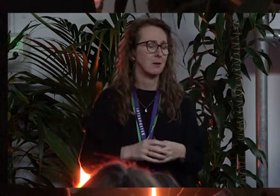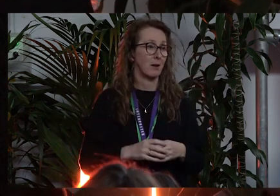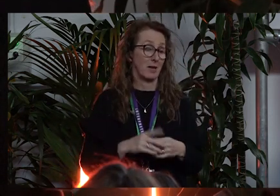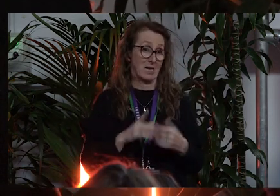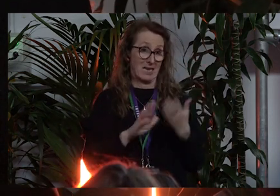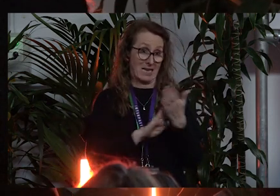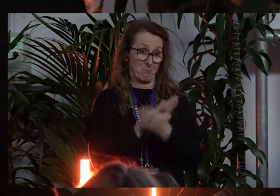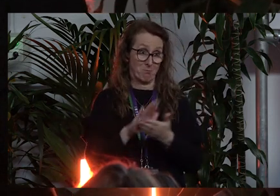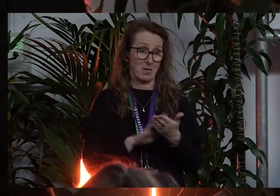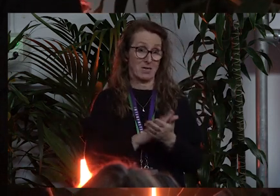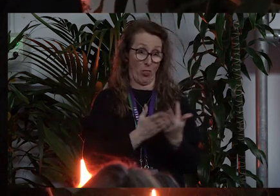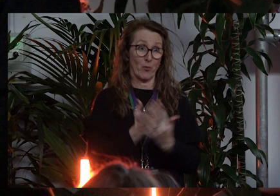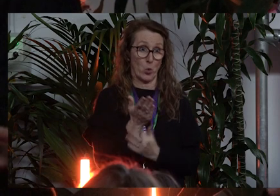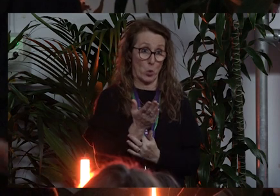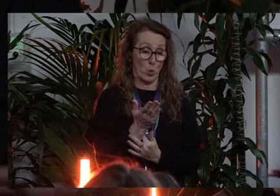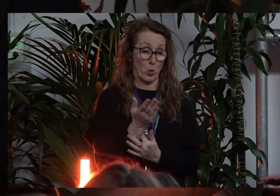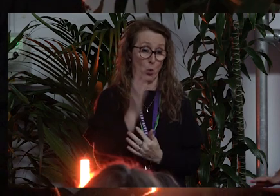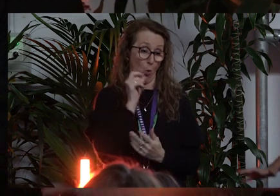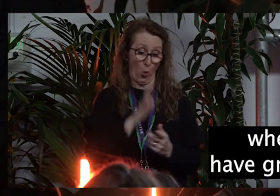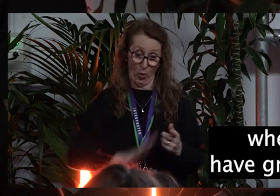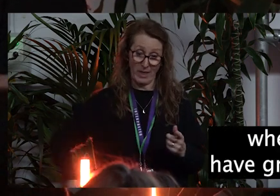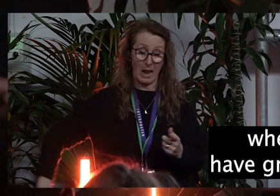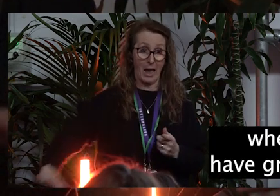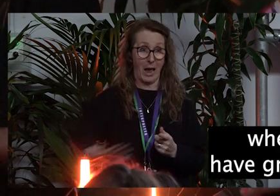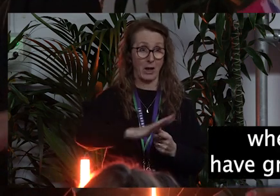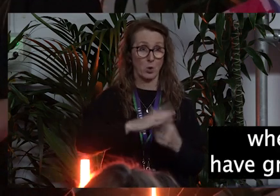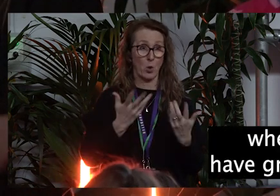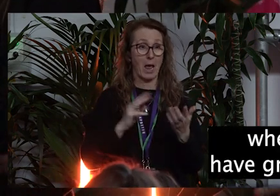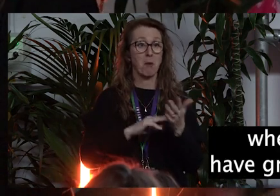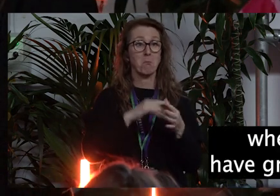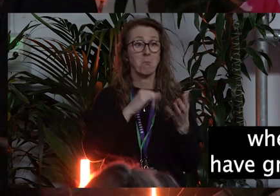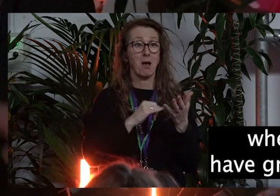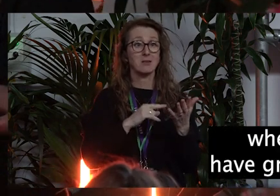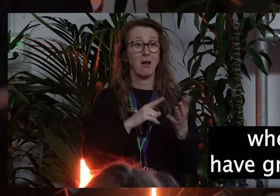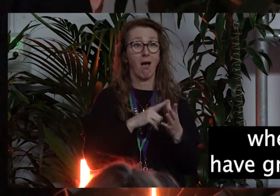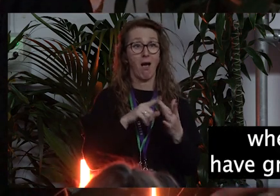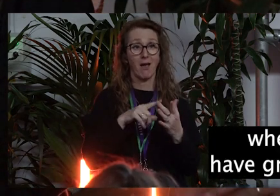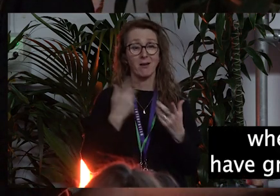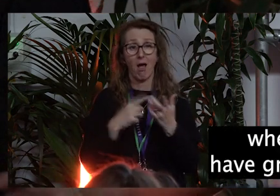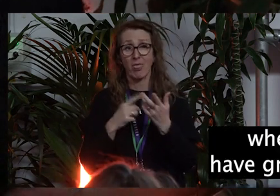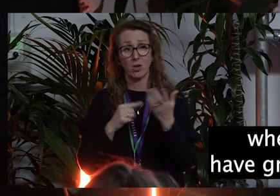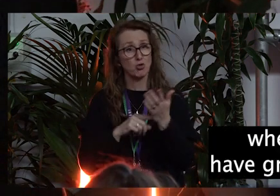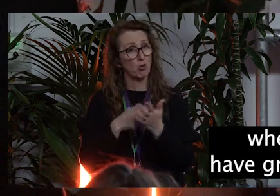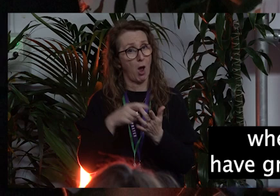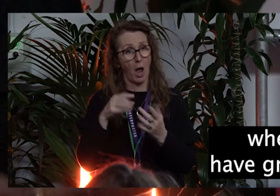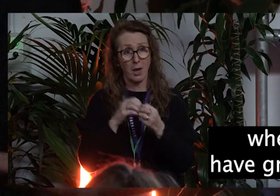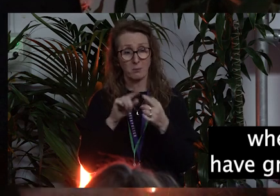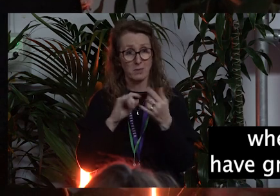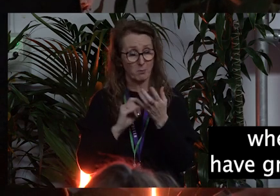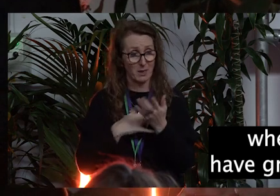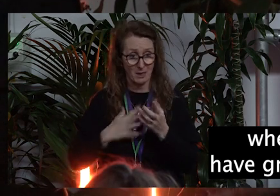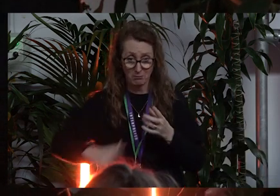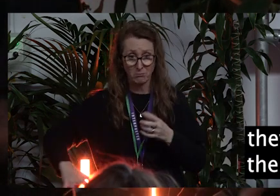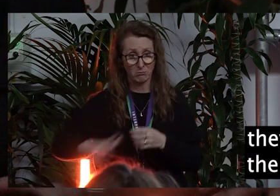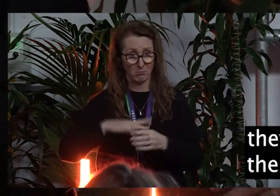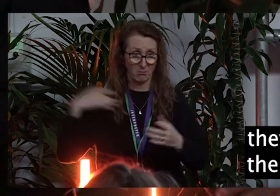will mean that all the pasture land where the Maasai and other tribes have grazed there for thousands